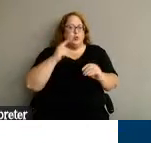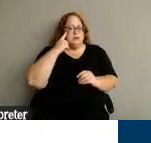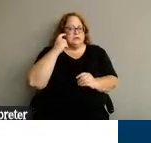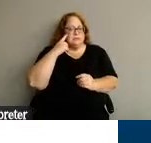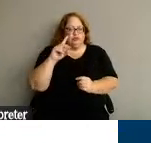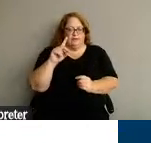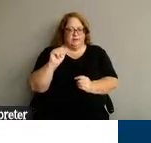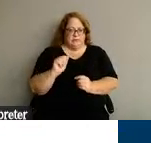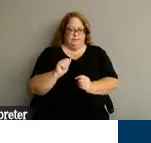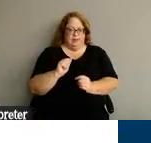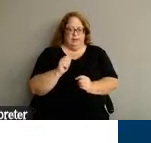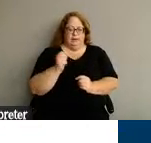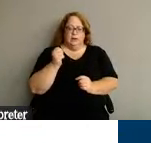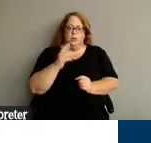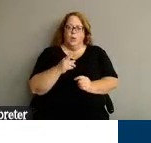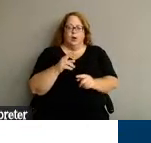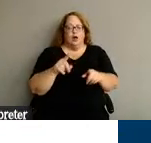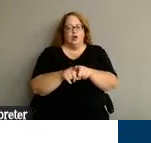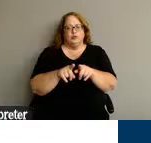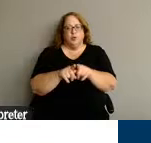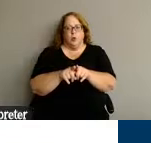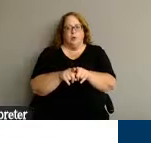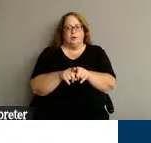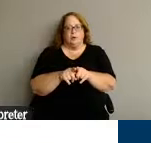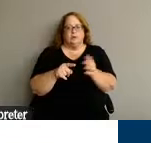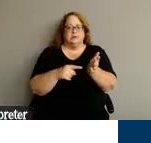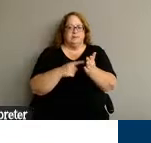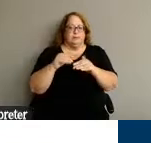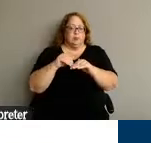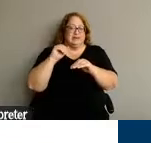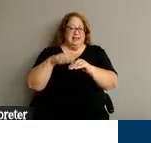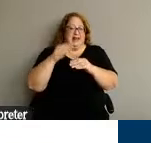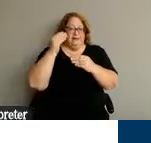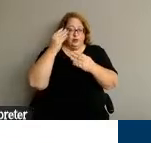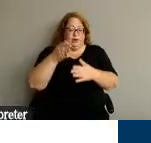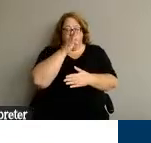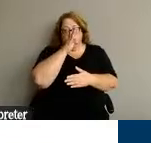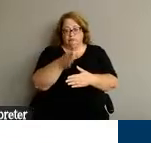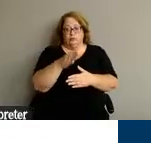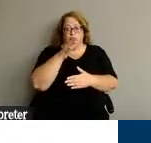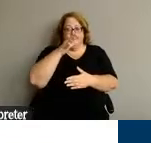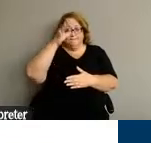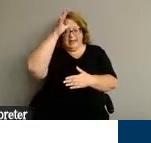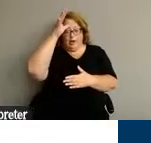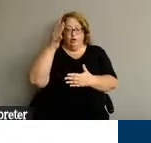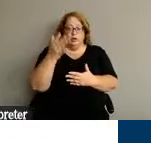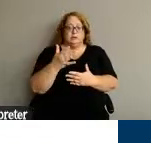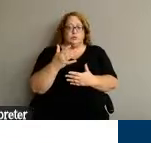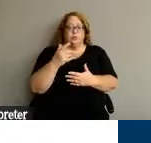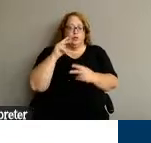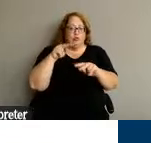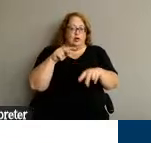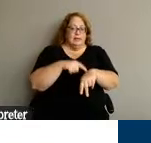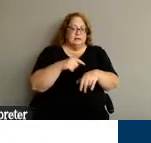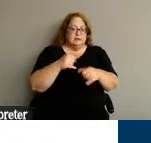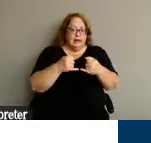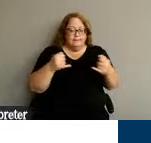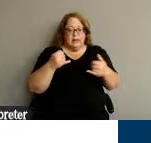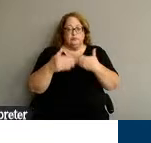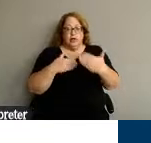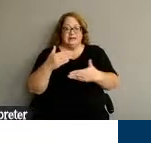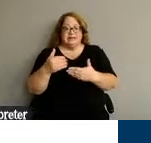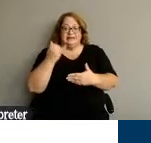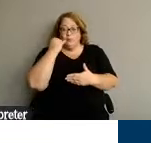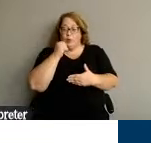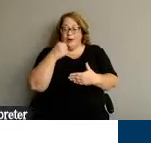of a disability. Or it also could be sometimes we send the information directly to the parents, we go through the timelines and the processes. If we